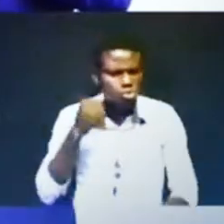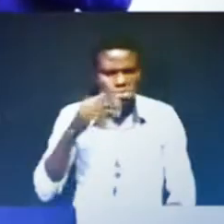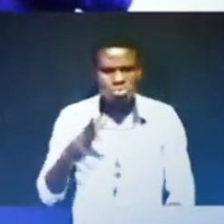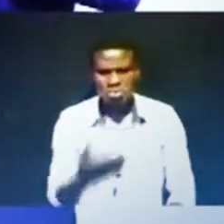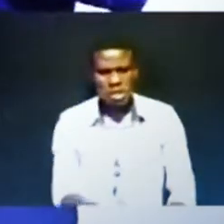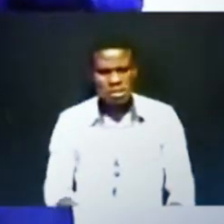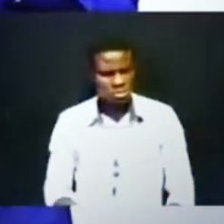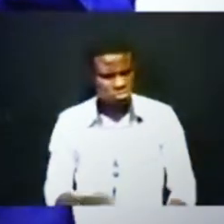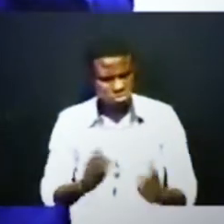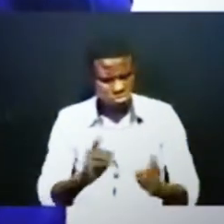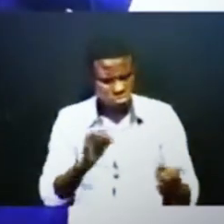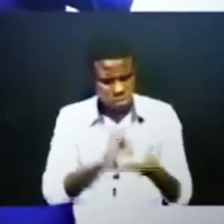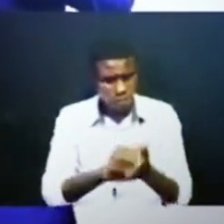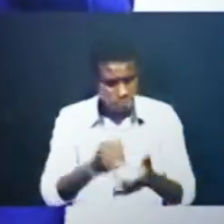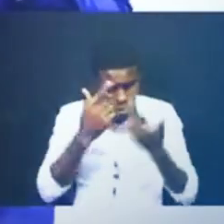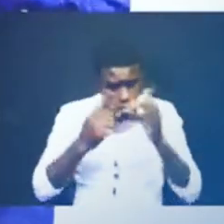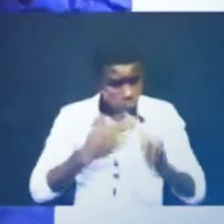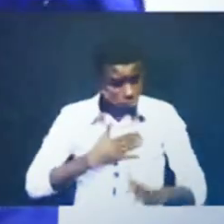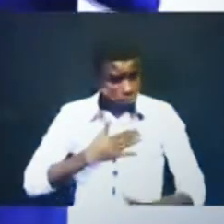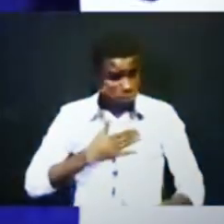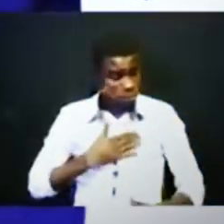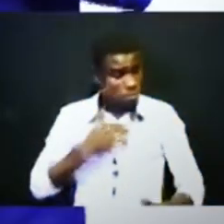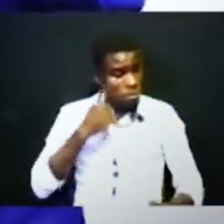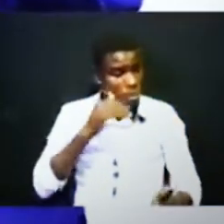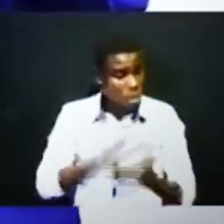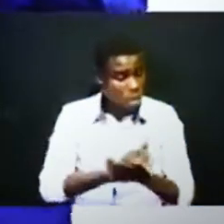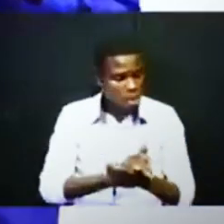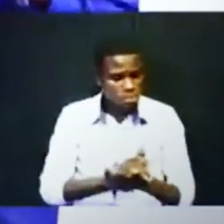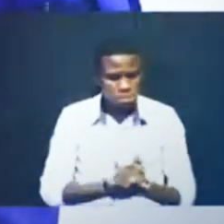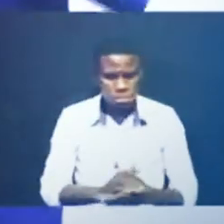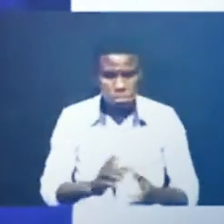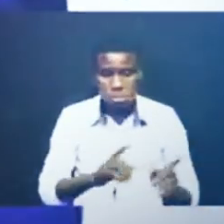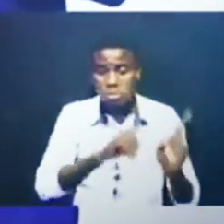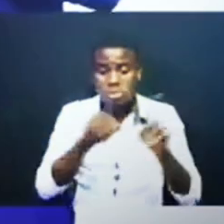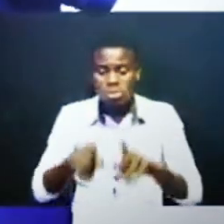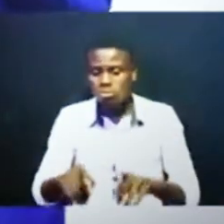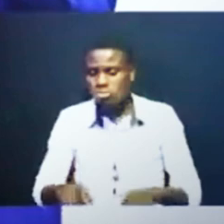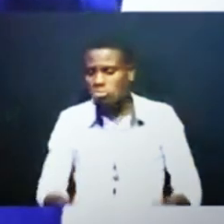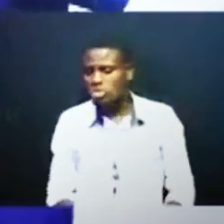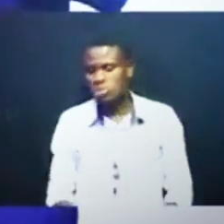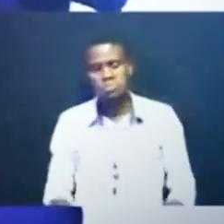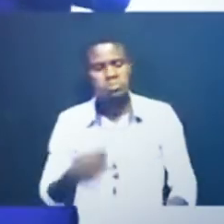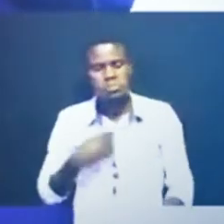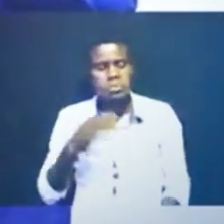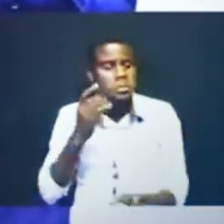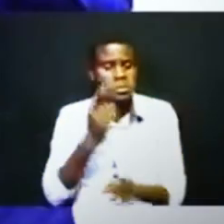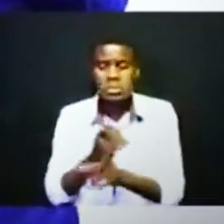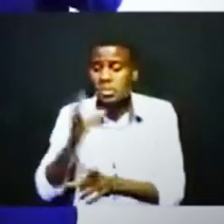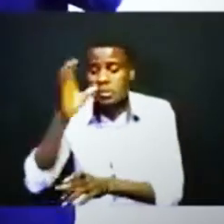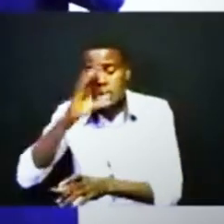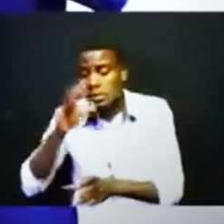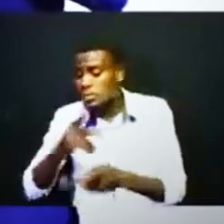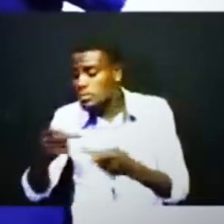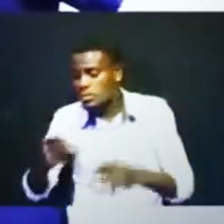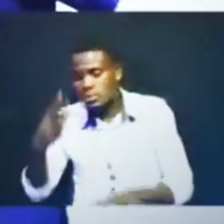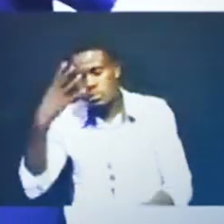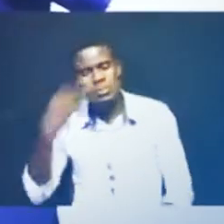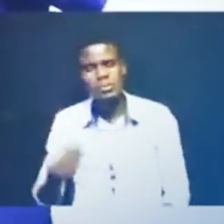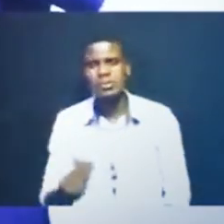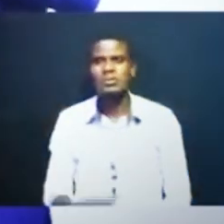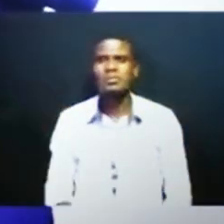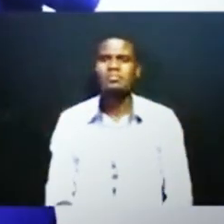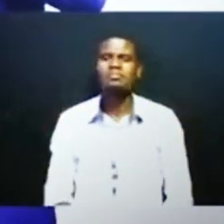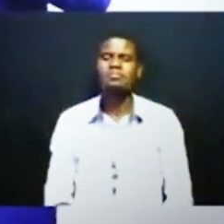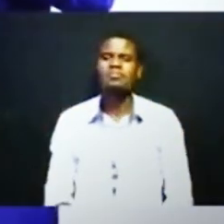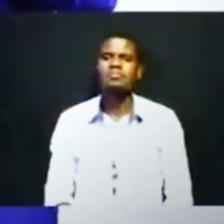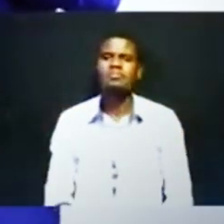somewhere and sleep." And what can't you say? The unseen, the irasha, say, you know, Beconwati, or Shen, come, come, and Nadia, and say, "Hey, wait, wait, and